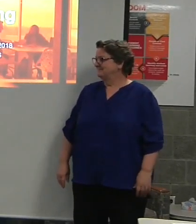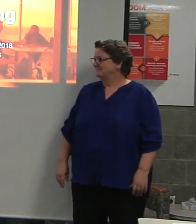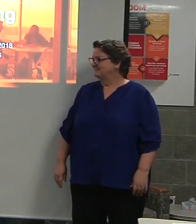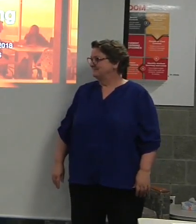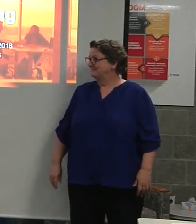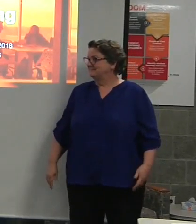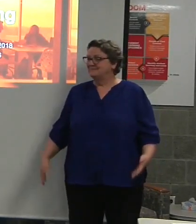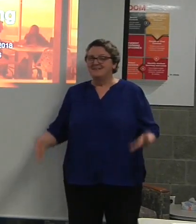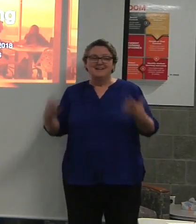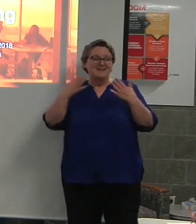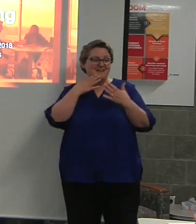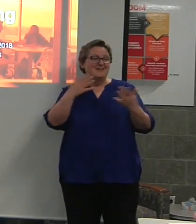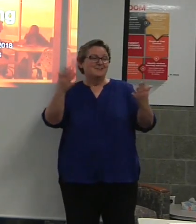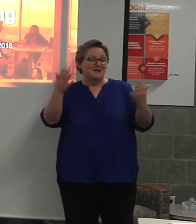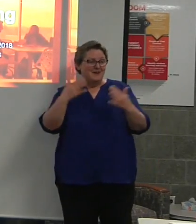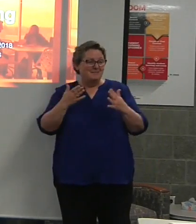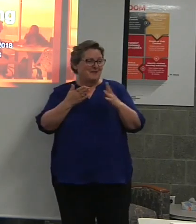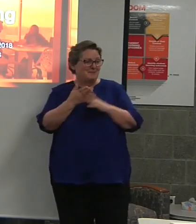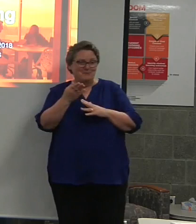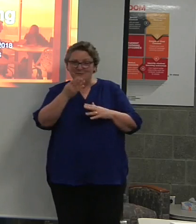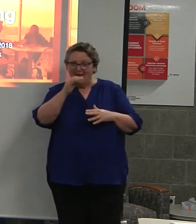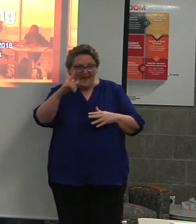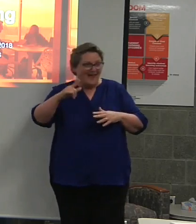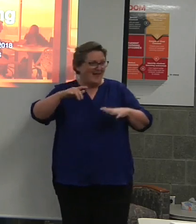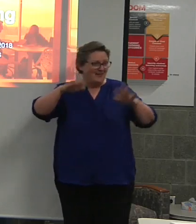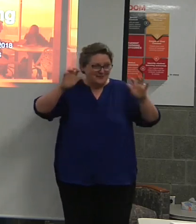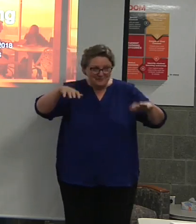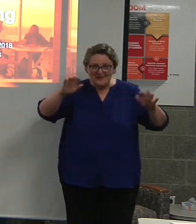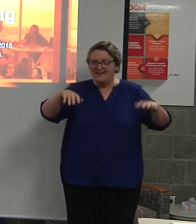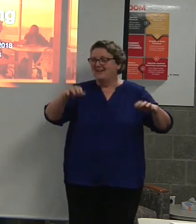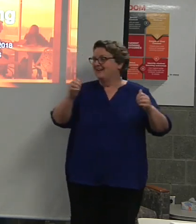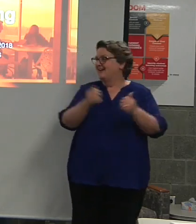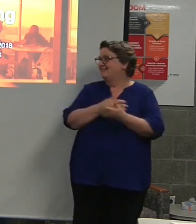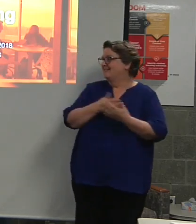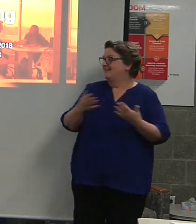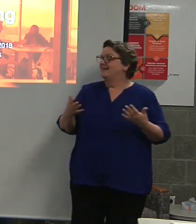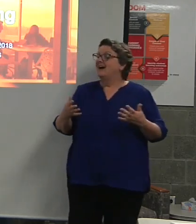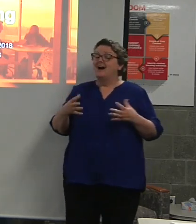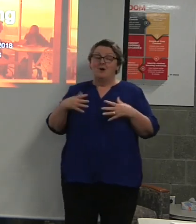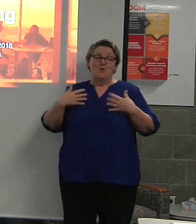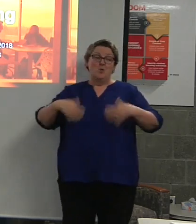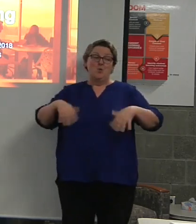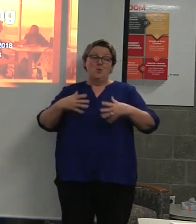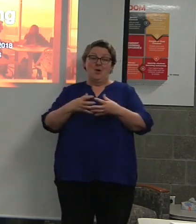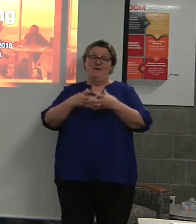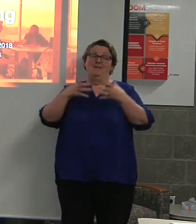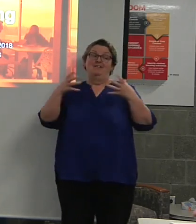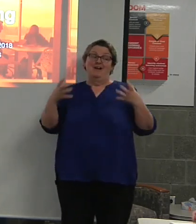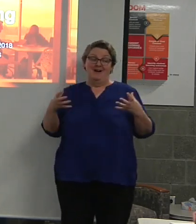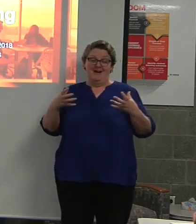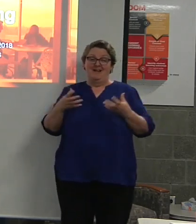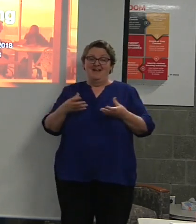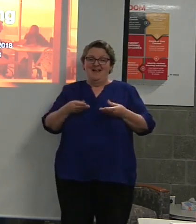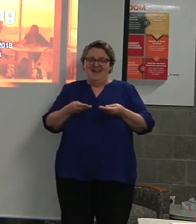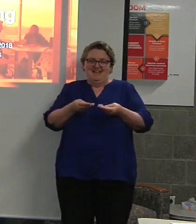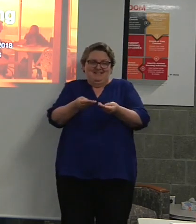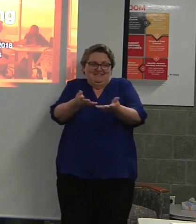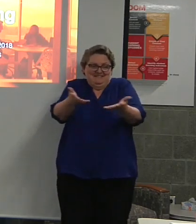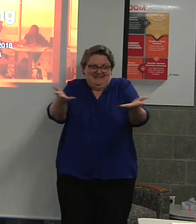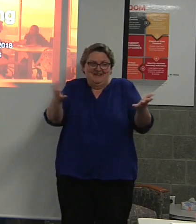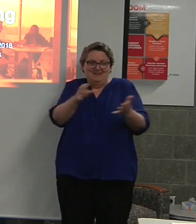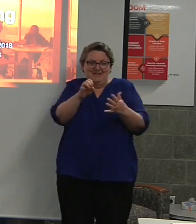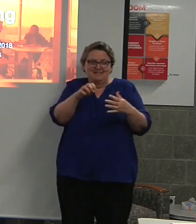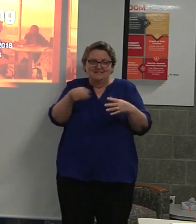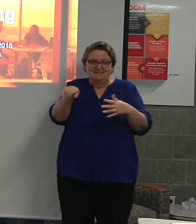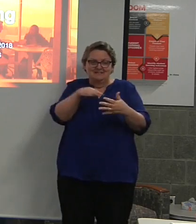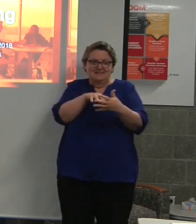Well, thank you for coming out through the hail and everything else today. So I have a lot to cover, and actually for us to actually try out a case study today. So